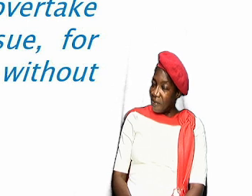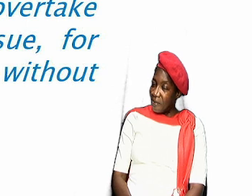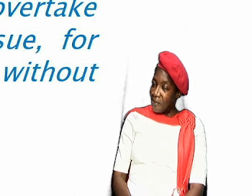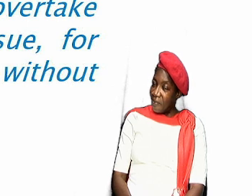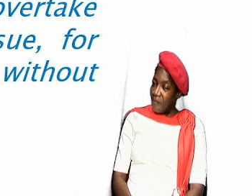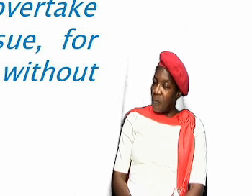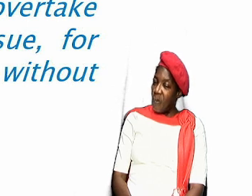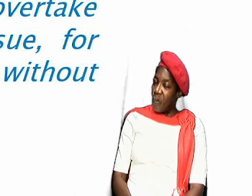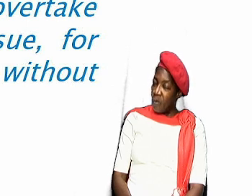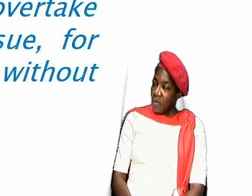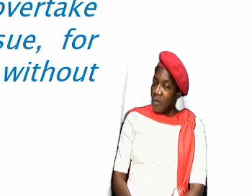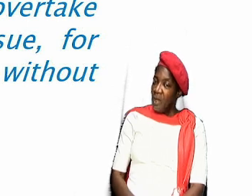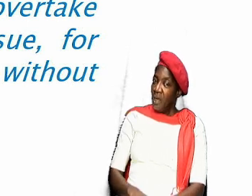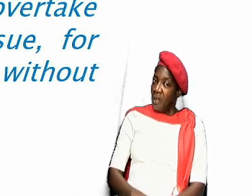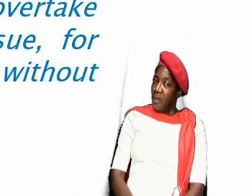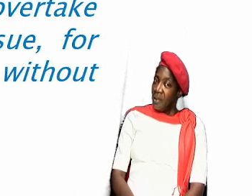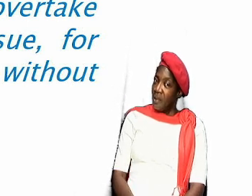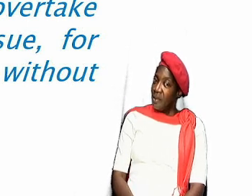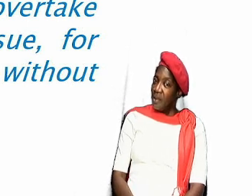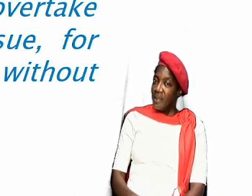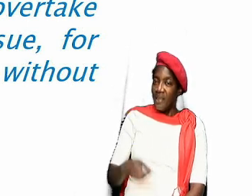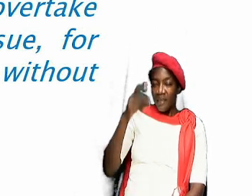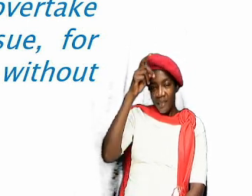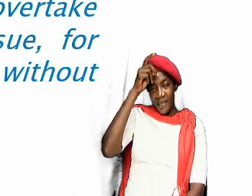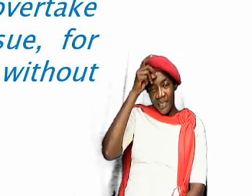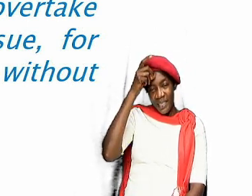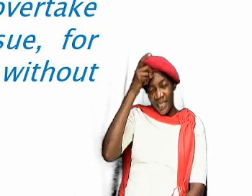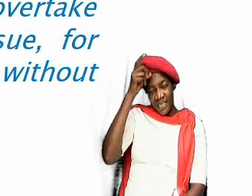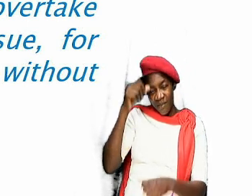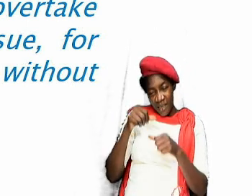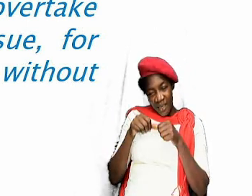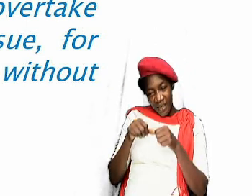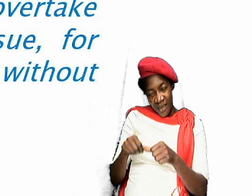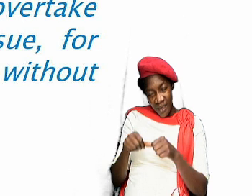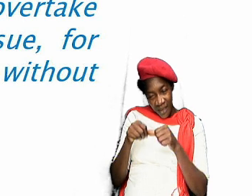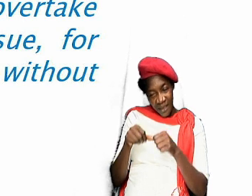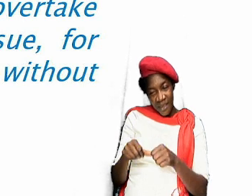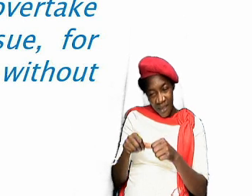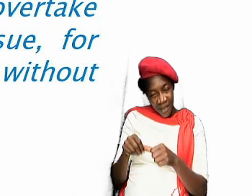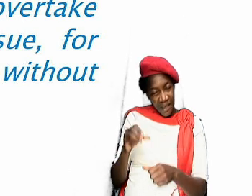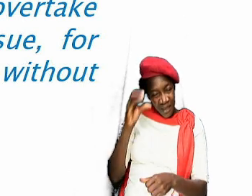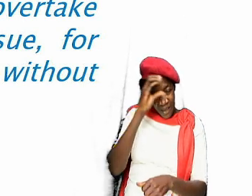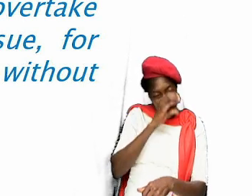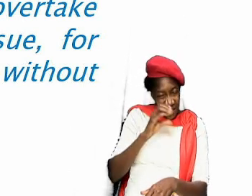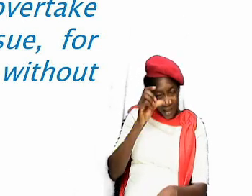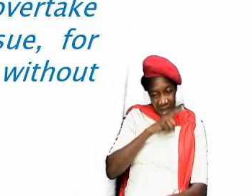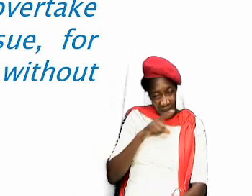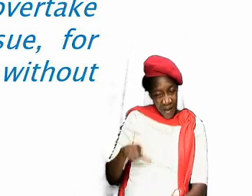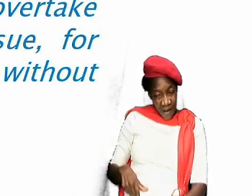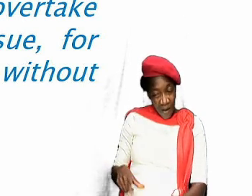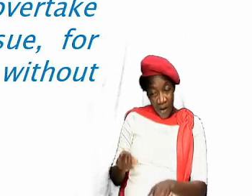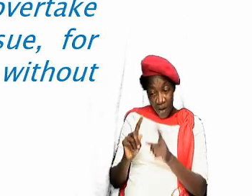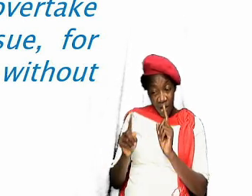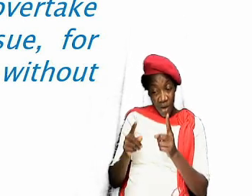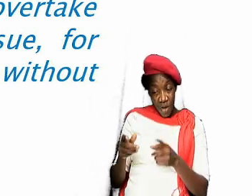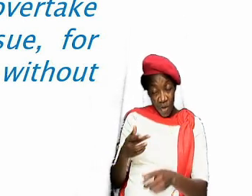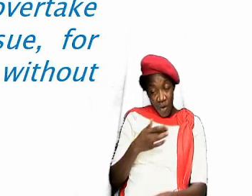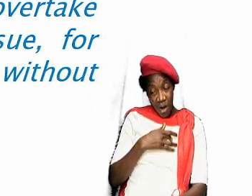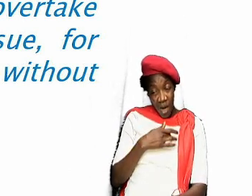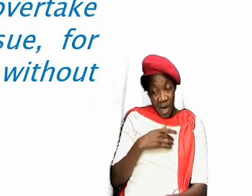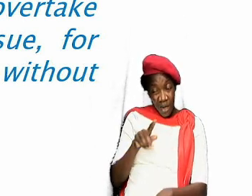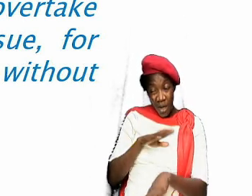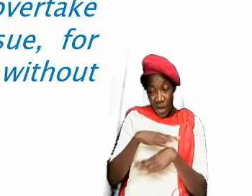king. And David constant seeking of the Lord should speak to our hearts. We should never depend on